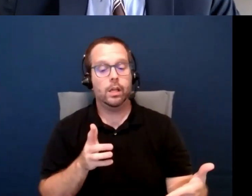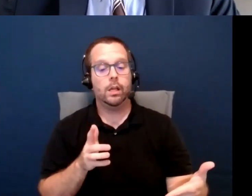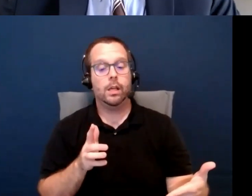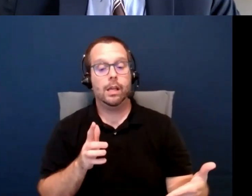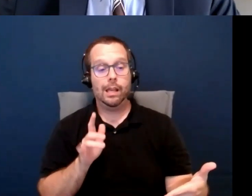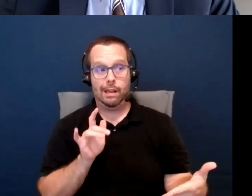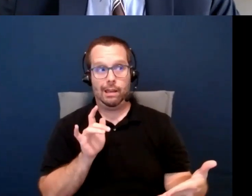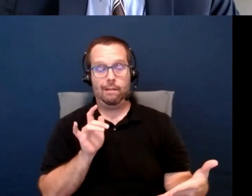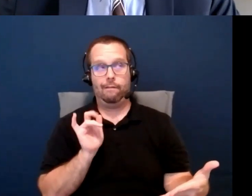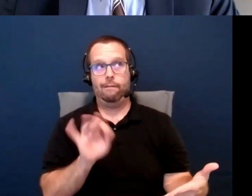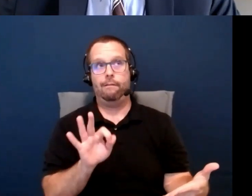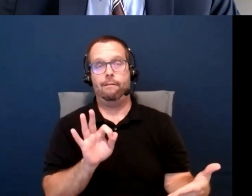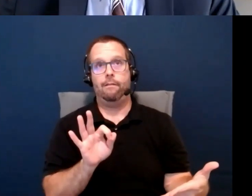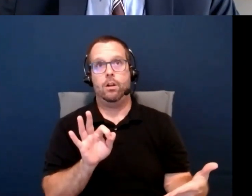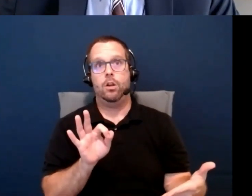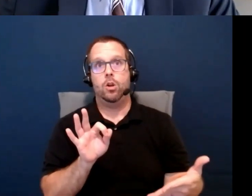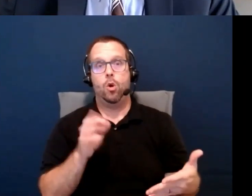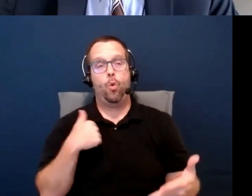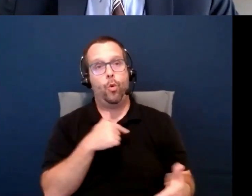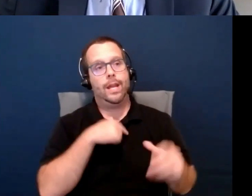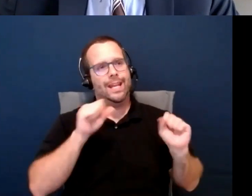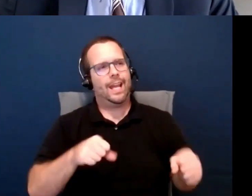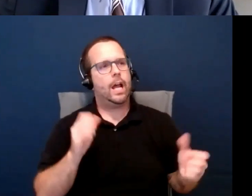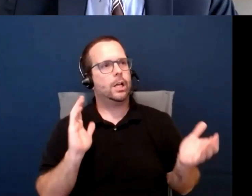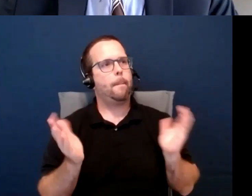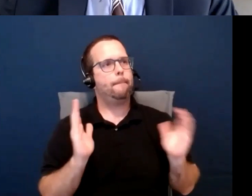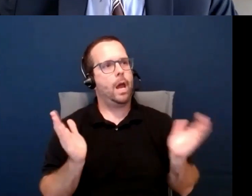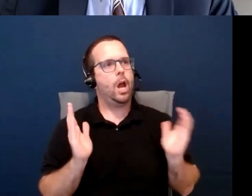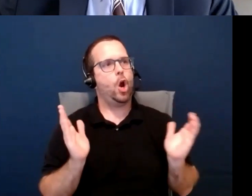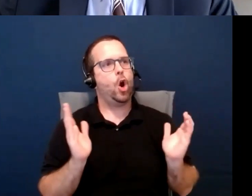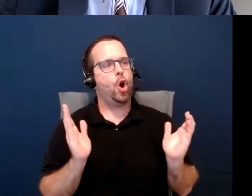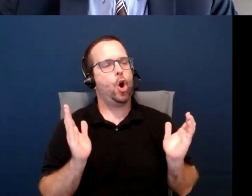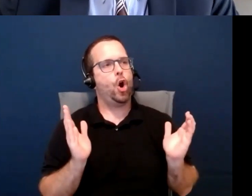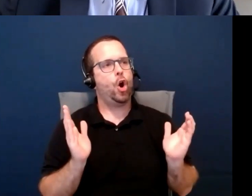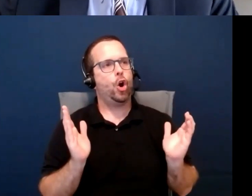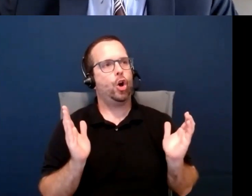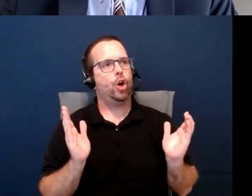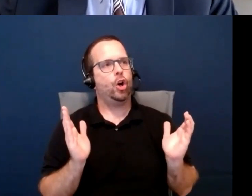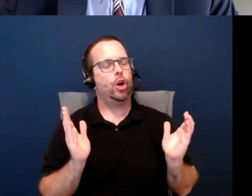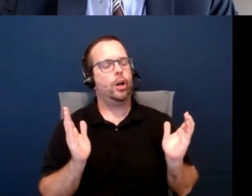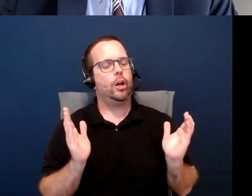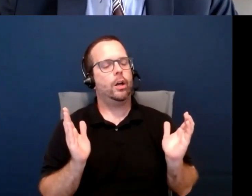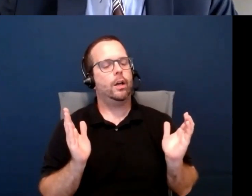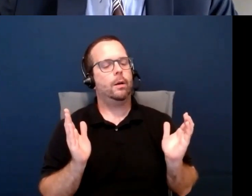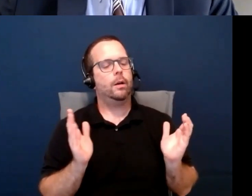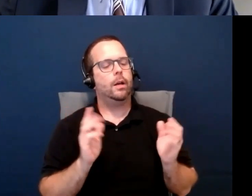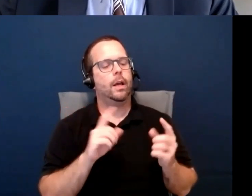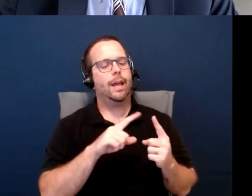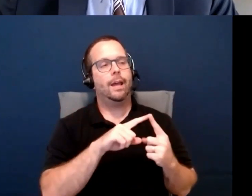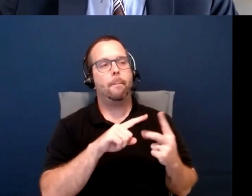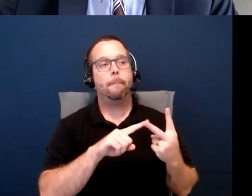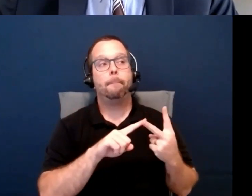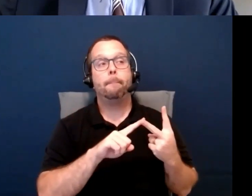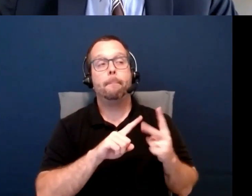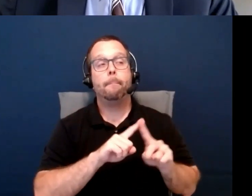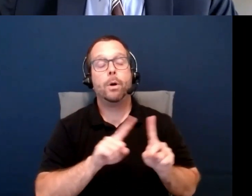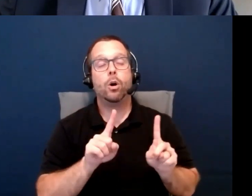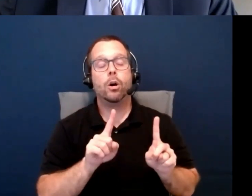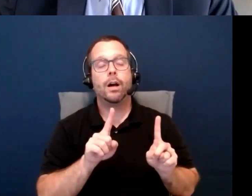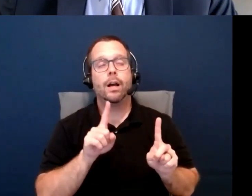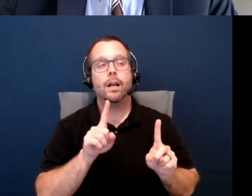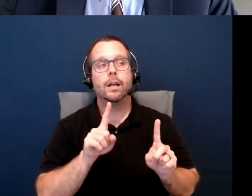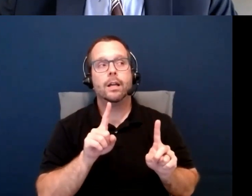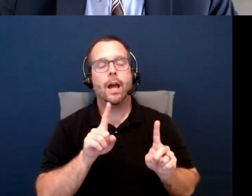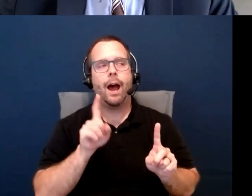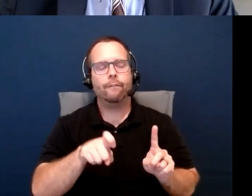at, you're able to make these type of comparisons and sort of the why you're making a comparison to other nations and